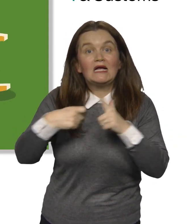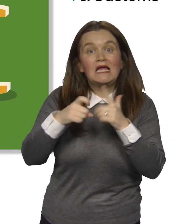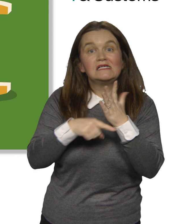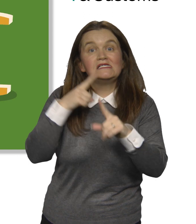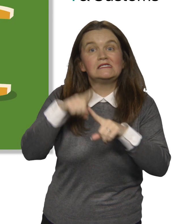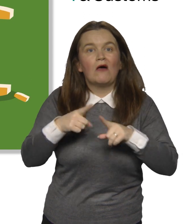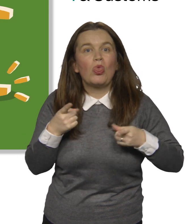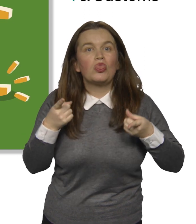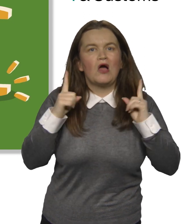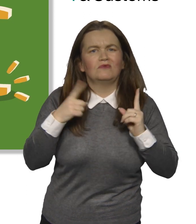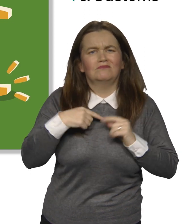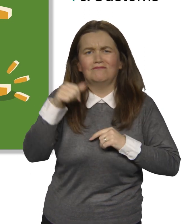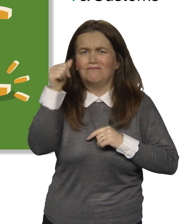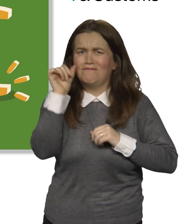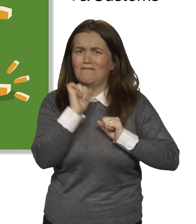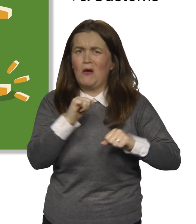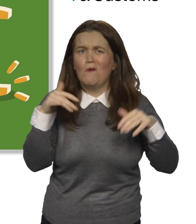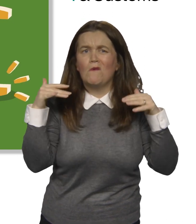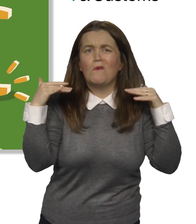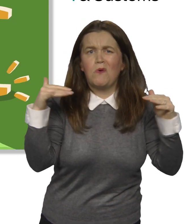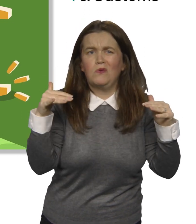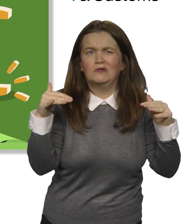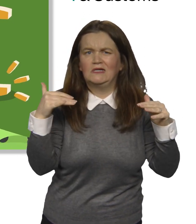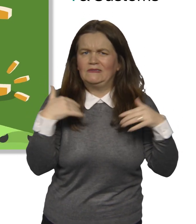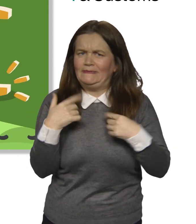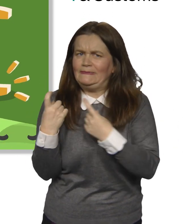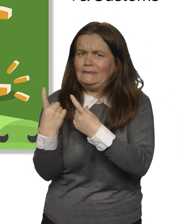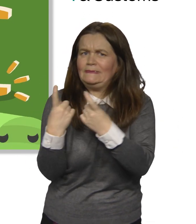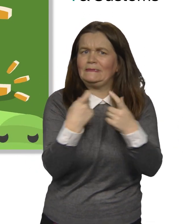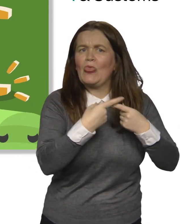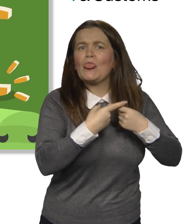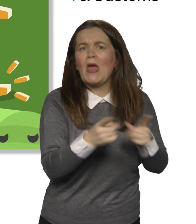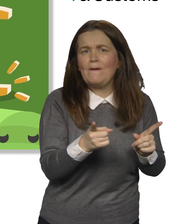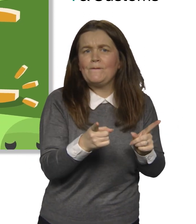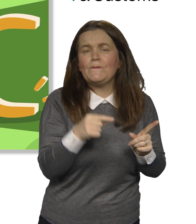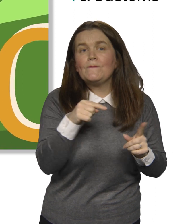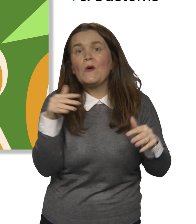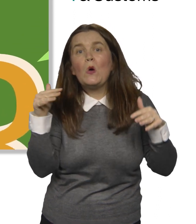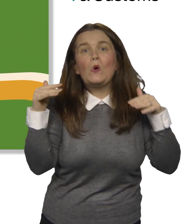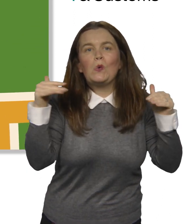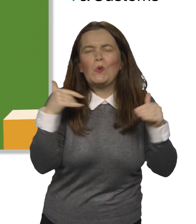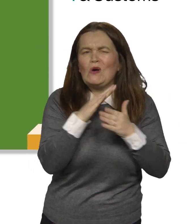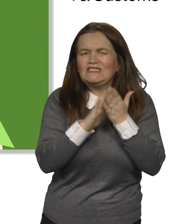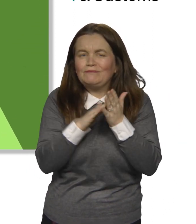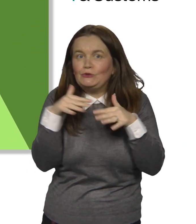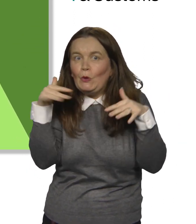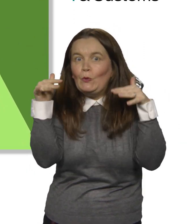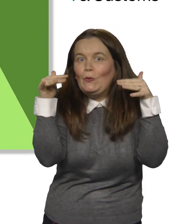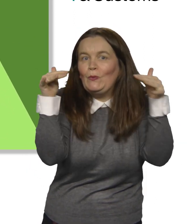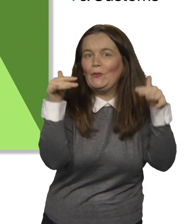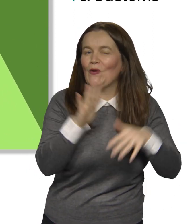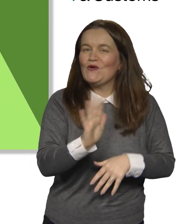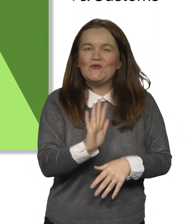HMRC for short. We're the UK's tax authority, and we know all about ghosts. And what's more, we're tracking them